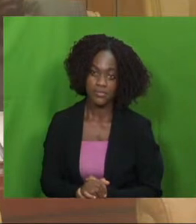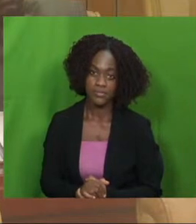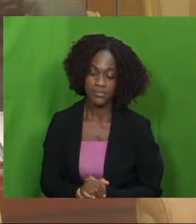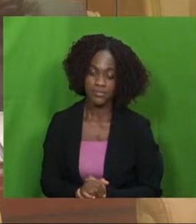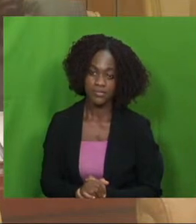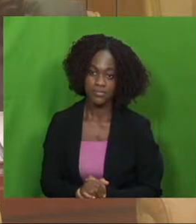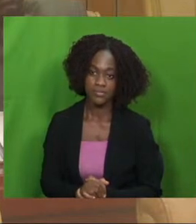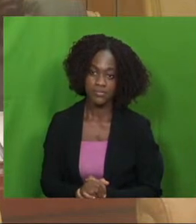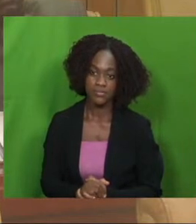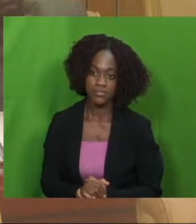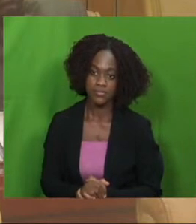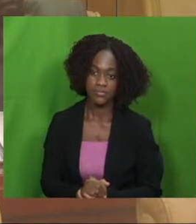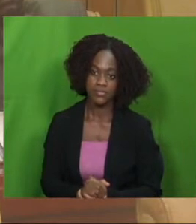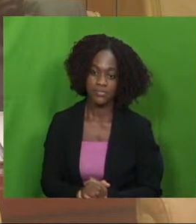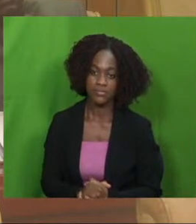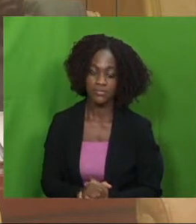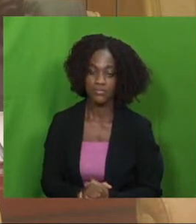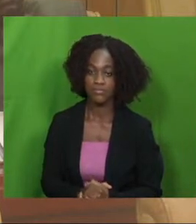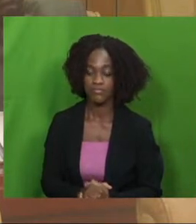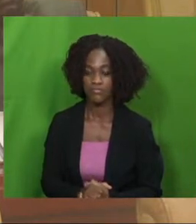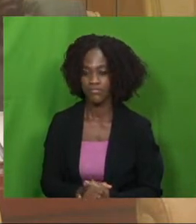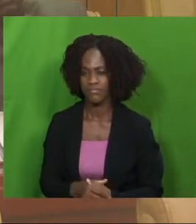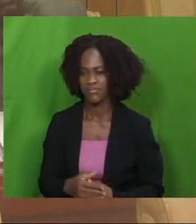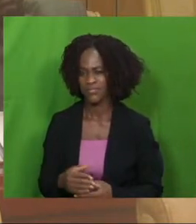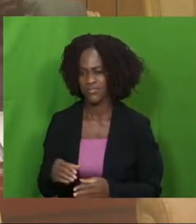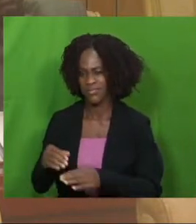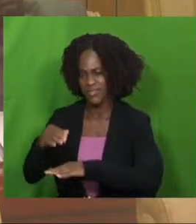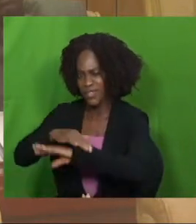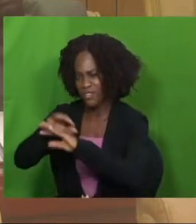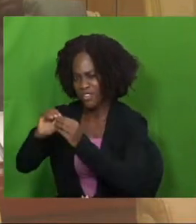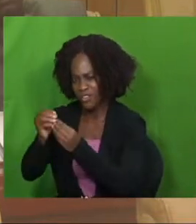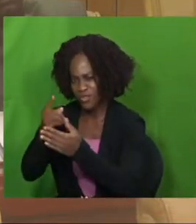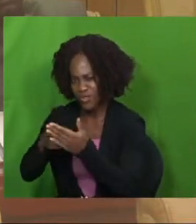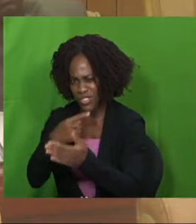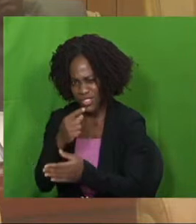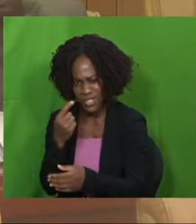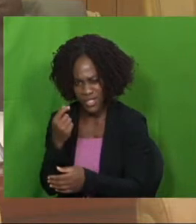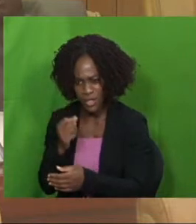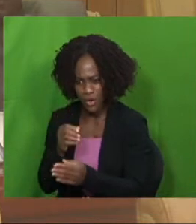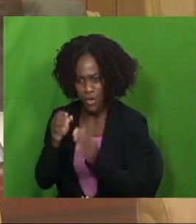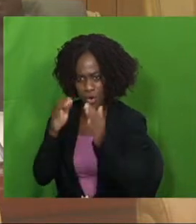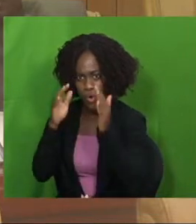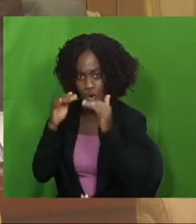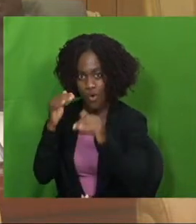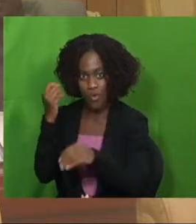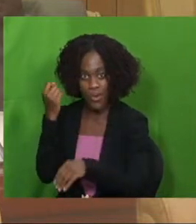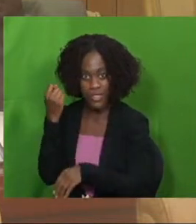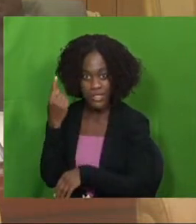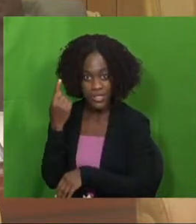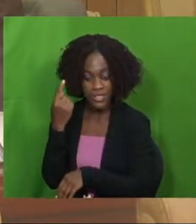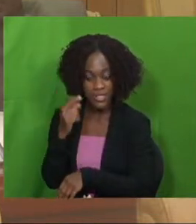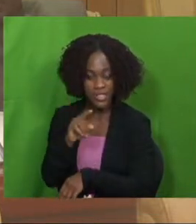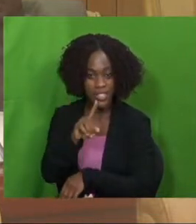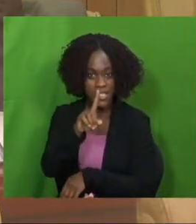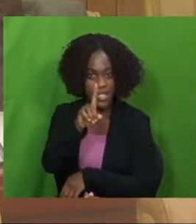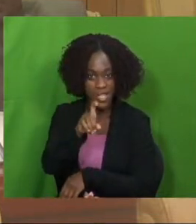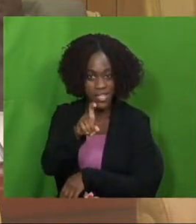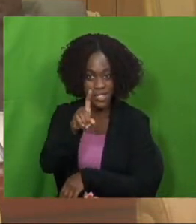Table office, I'm sure you got the issue he has drawn our attention to. From XXII.